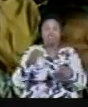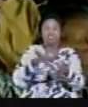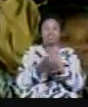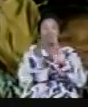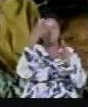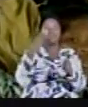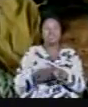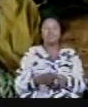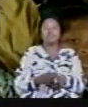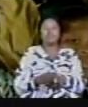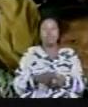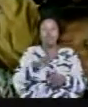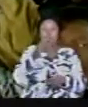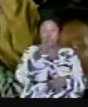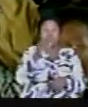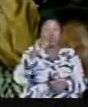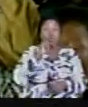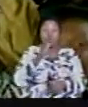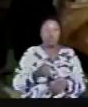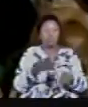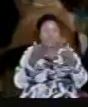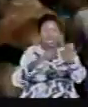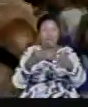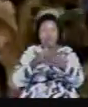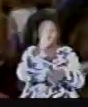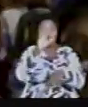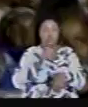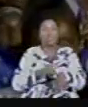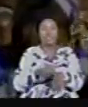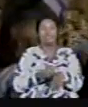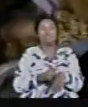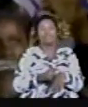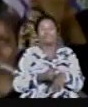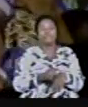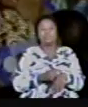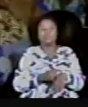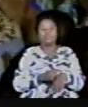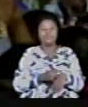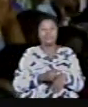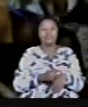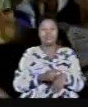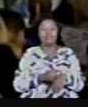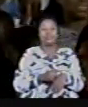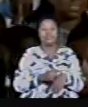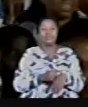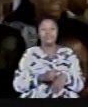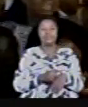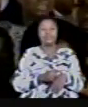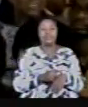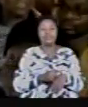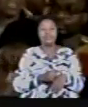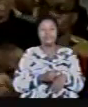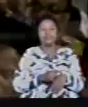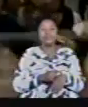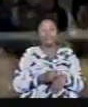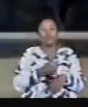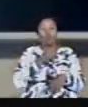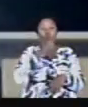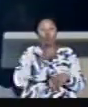You will not die before your time. Older